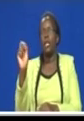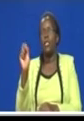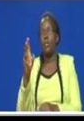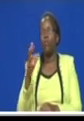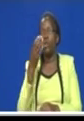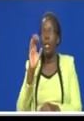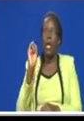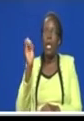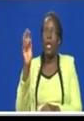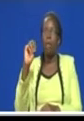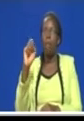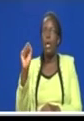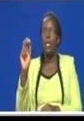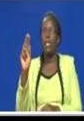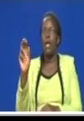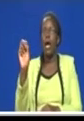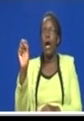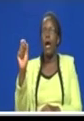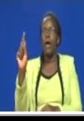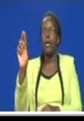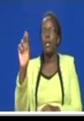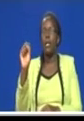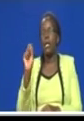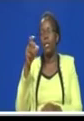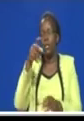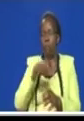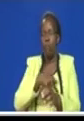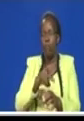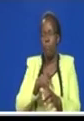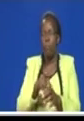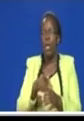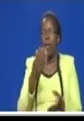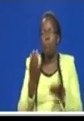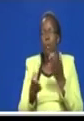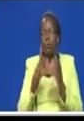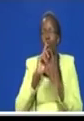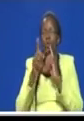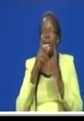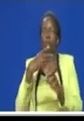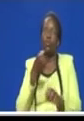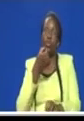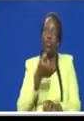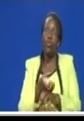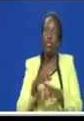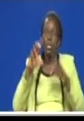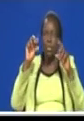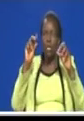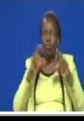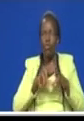if there is imagery in the poem might just be talking about stones or sand or a